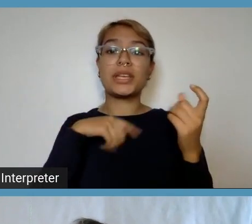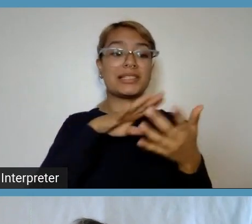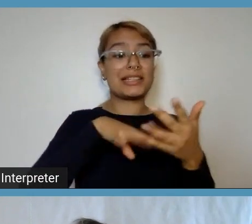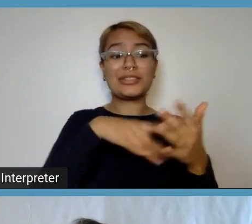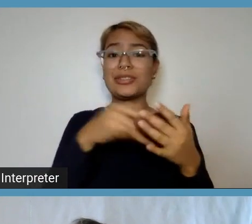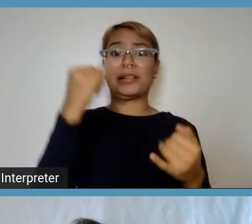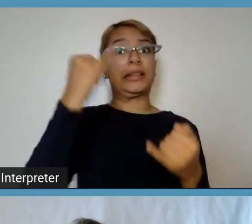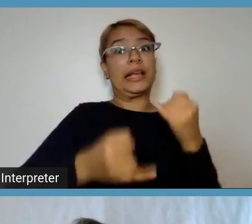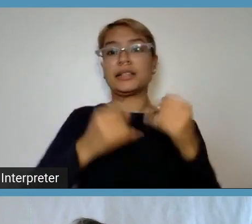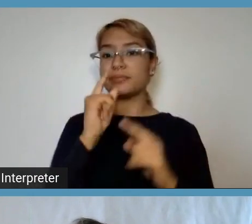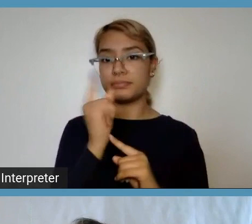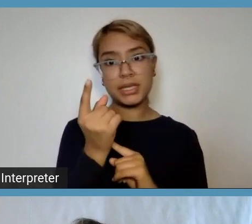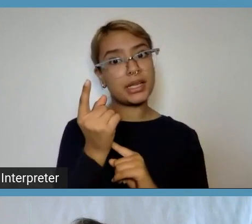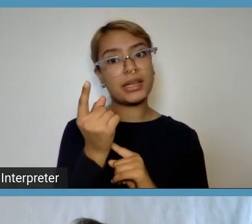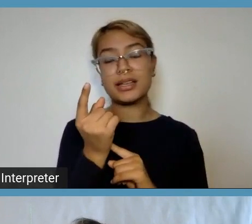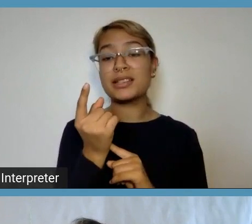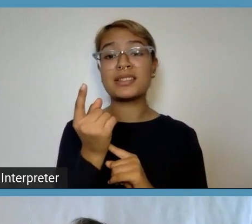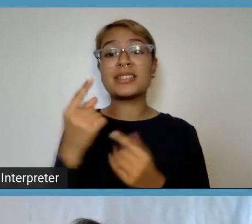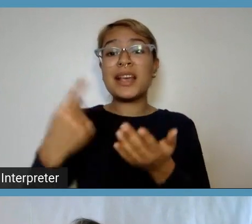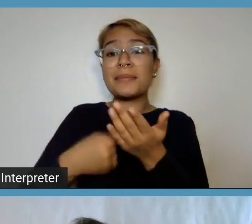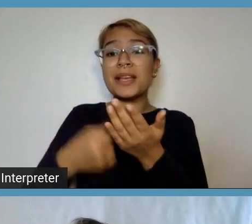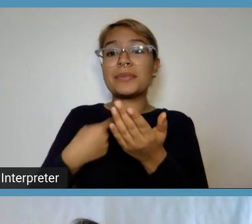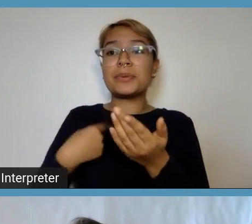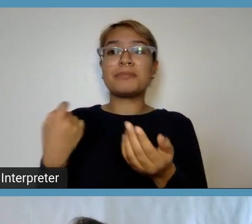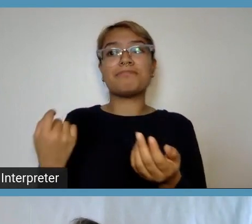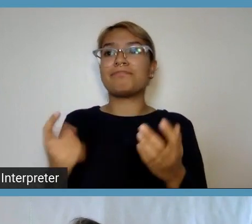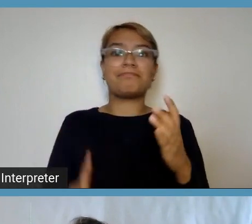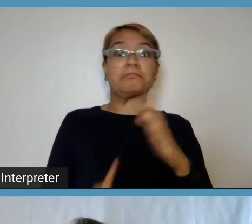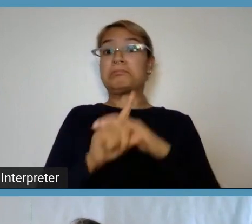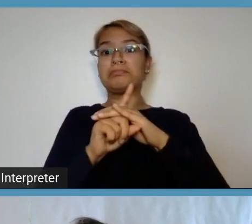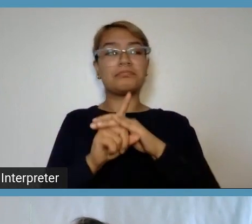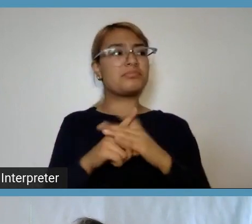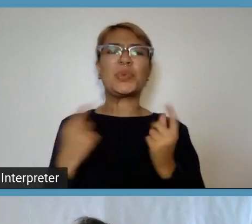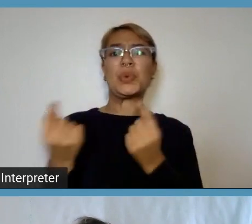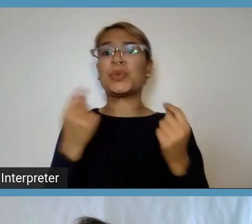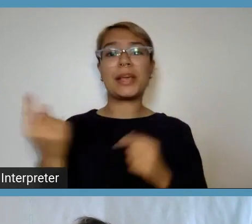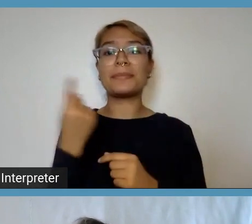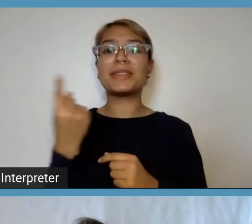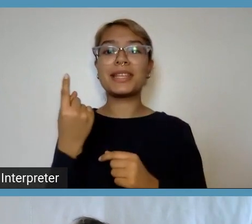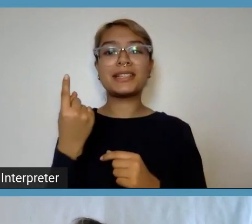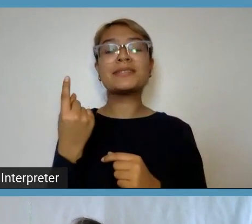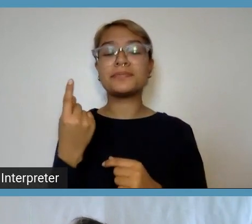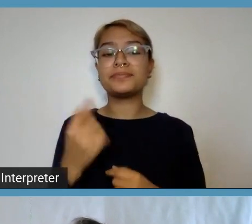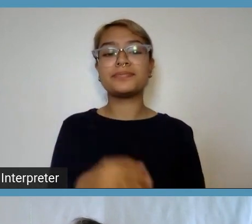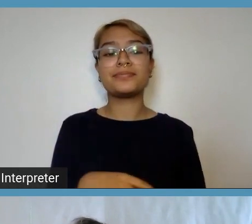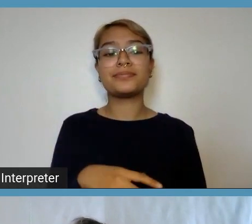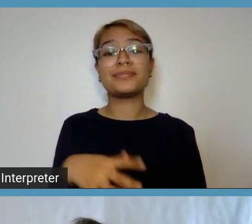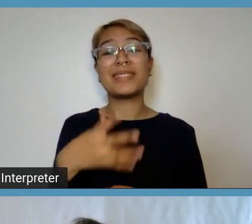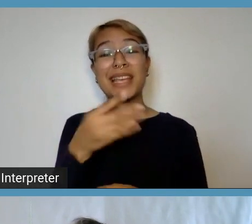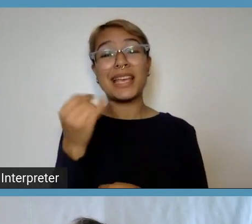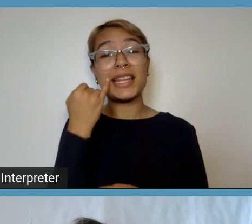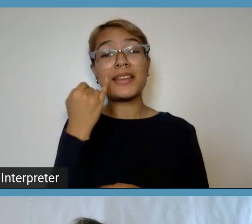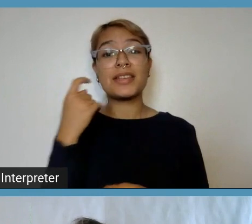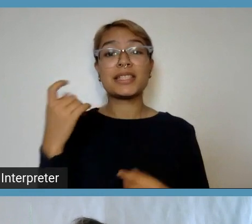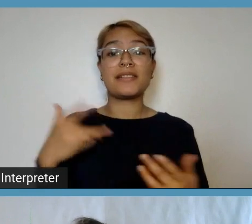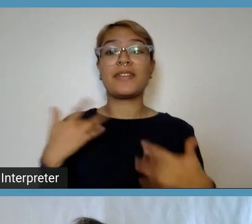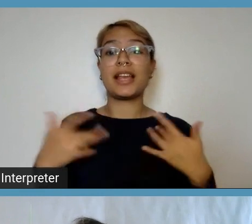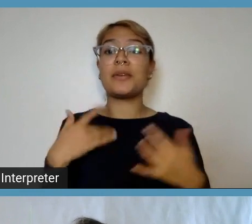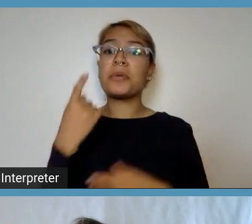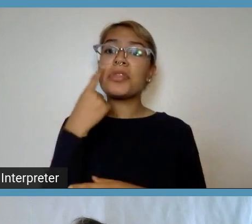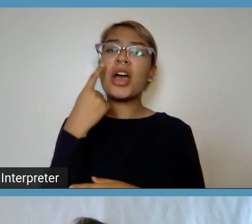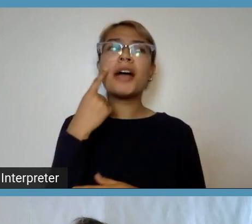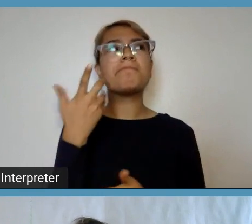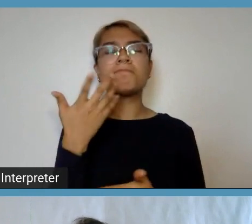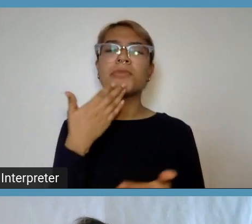last minute. Sometimes we're spontaneous in what we do. And also if it's an event that we thought was going to get a lot higher